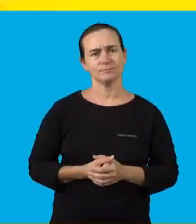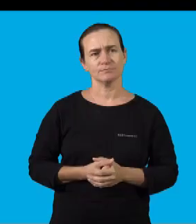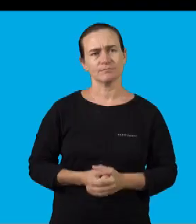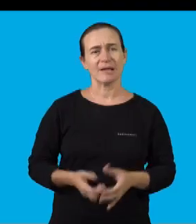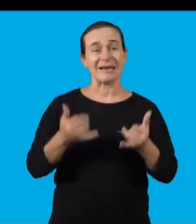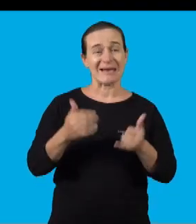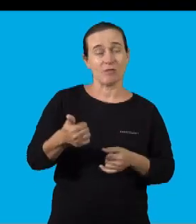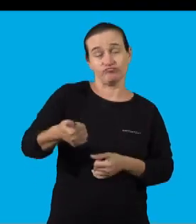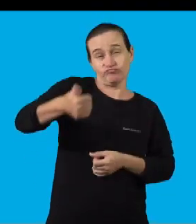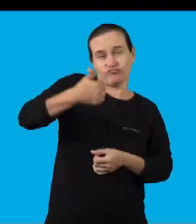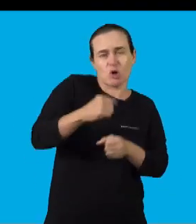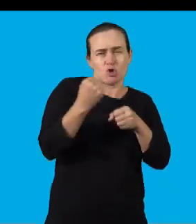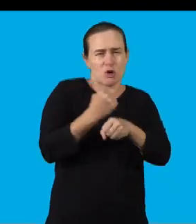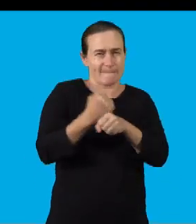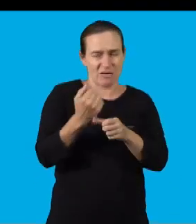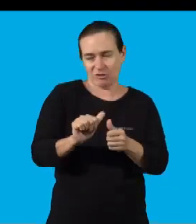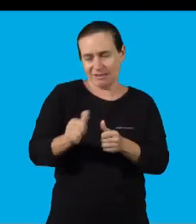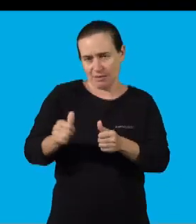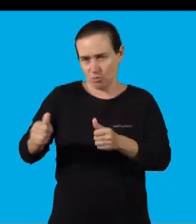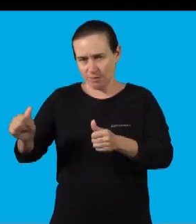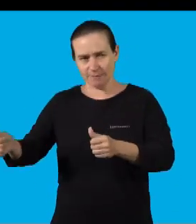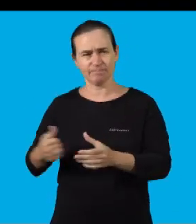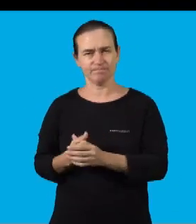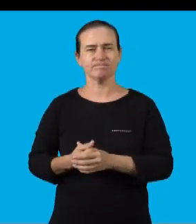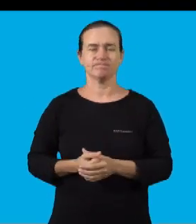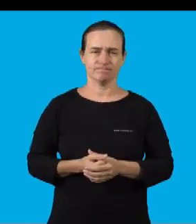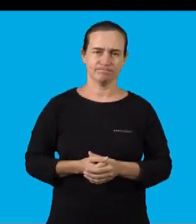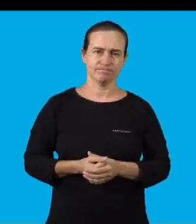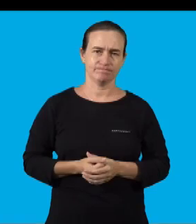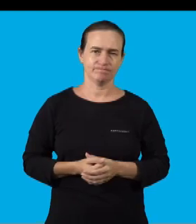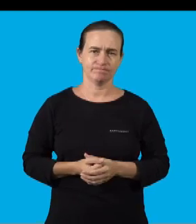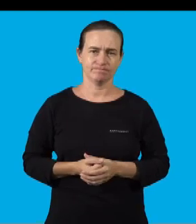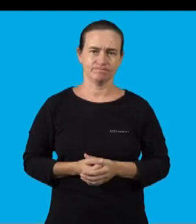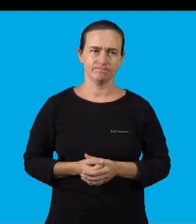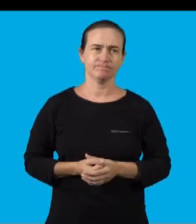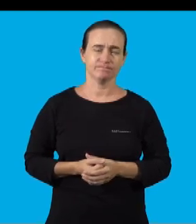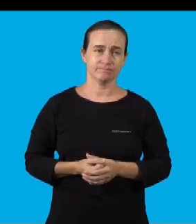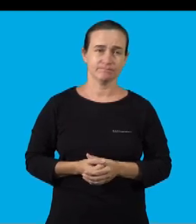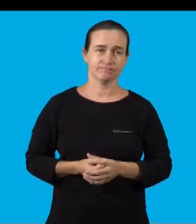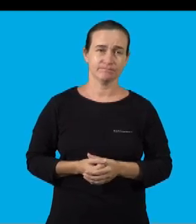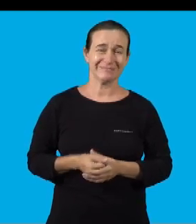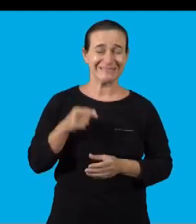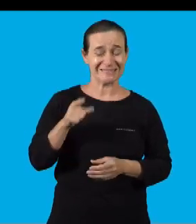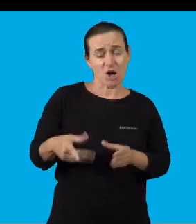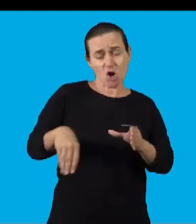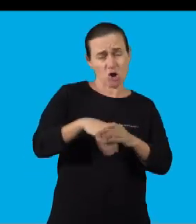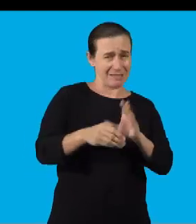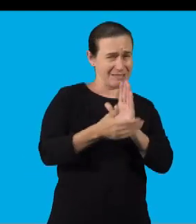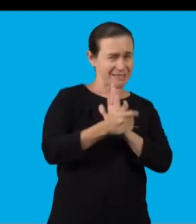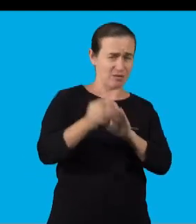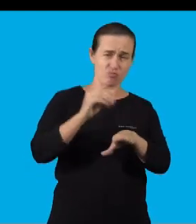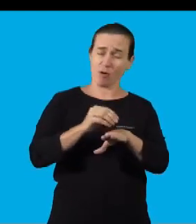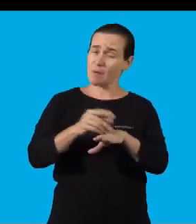to the geometric sequences. Let's see what we have. So firstly, when it comes to the content